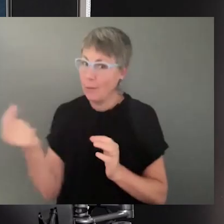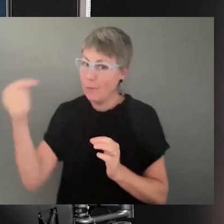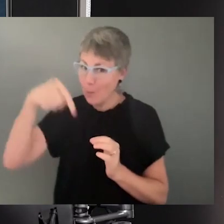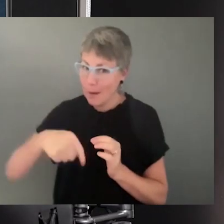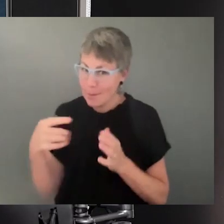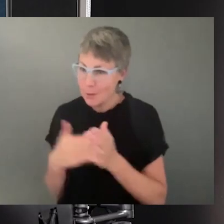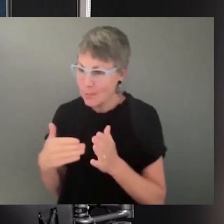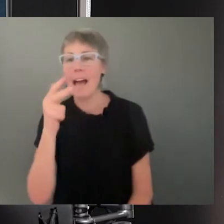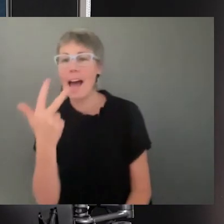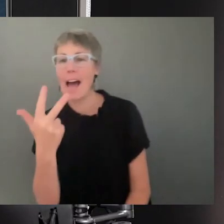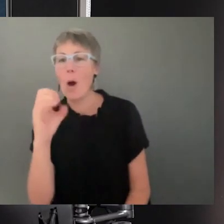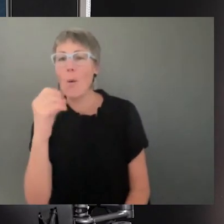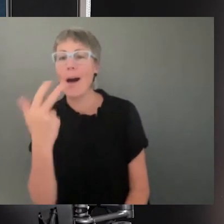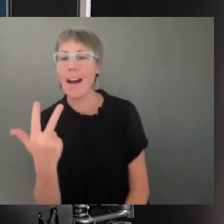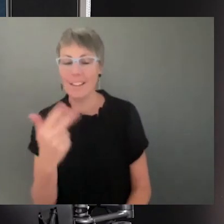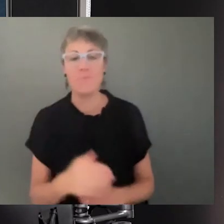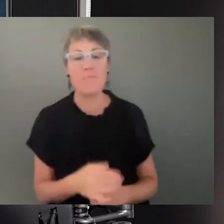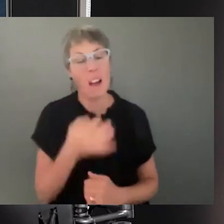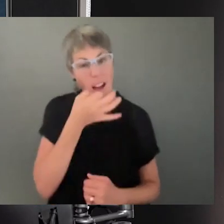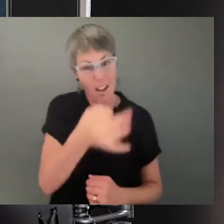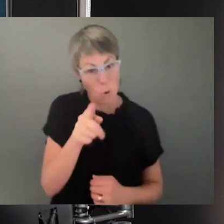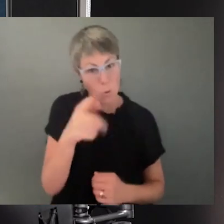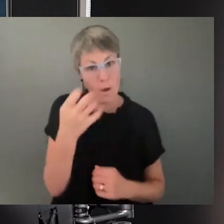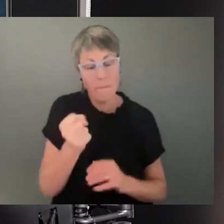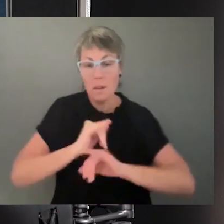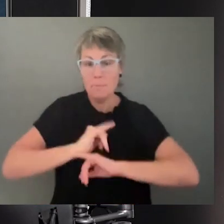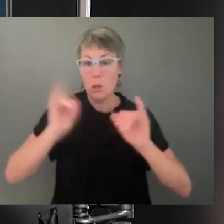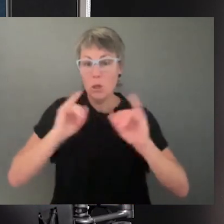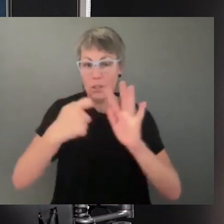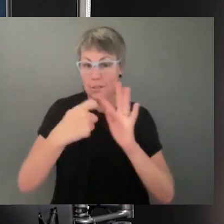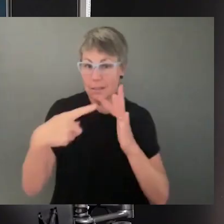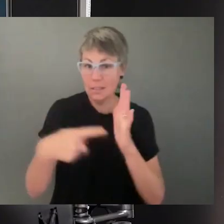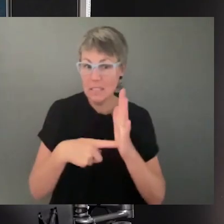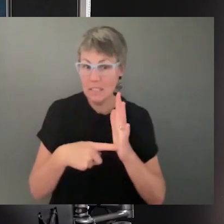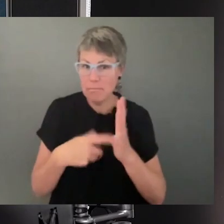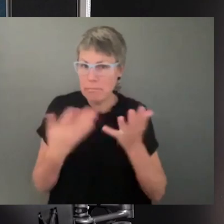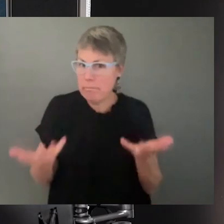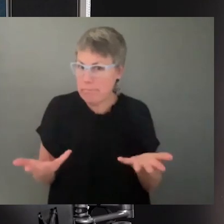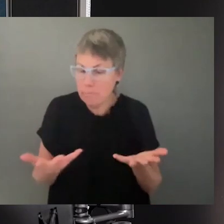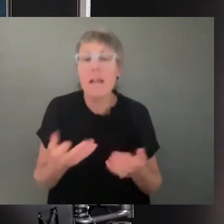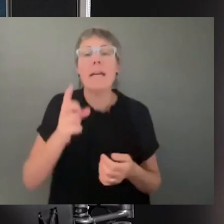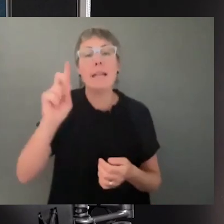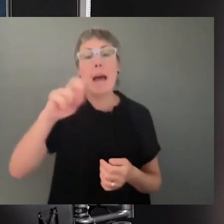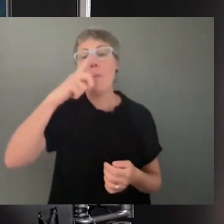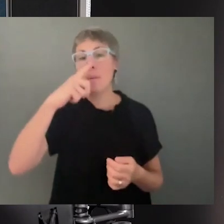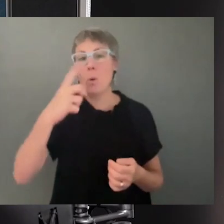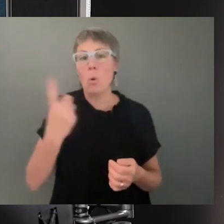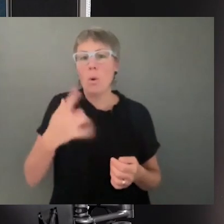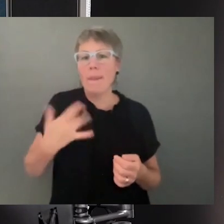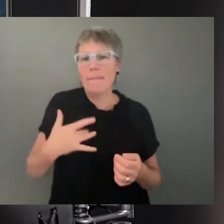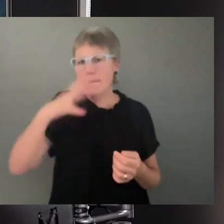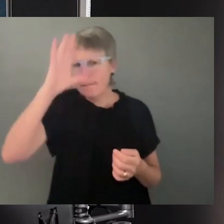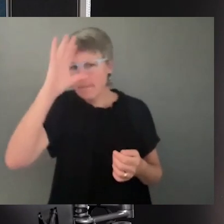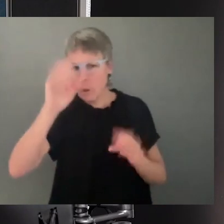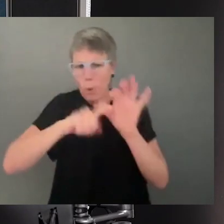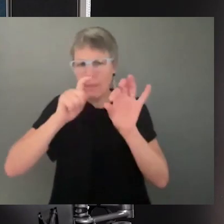ABC News. Weddings, partings, anything, Monday's experts. You're on ABC Radio Queensland. It's nearly time for your 10